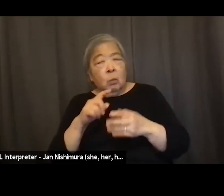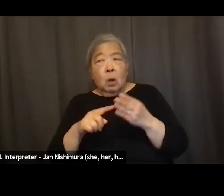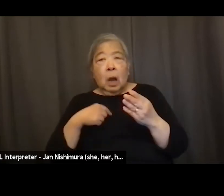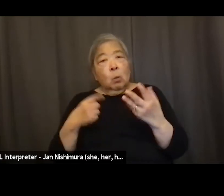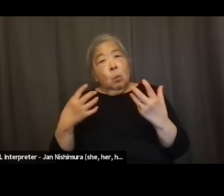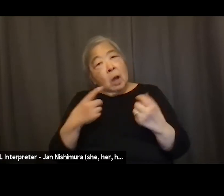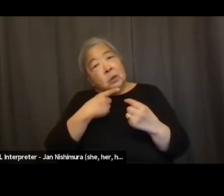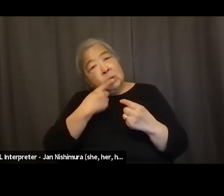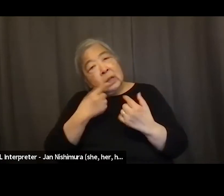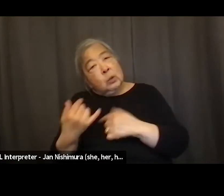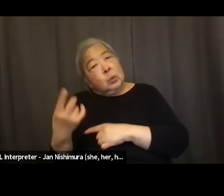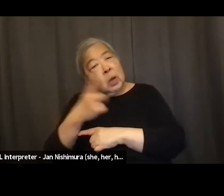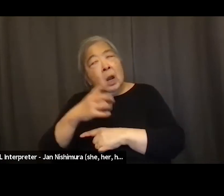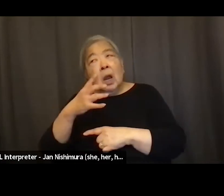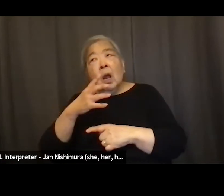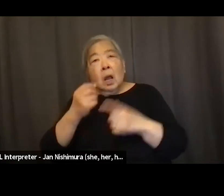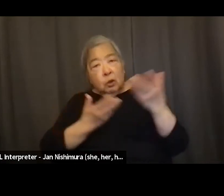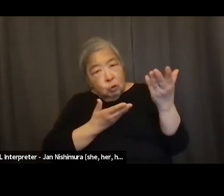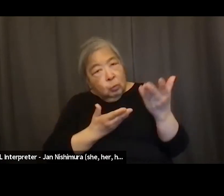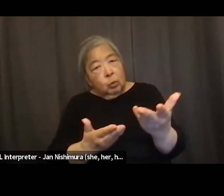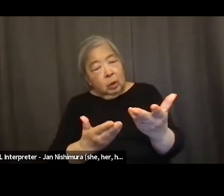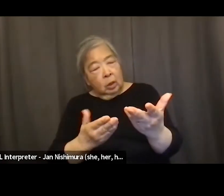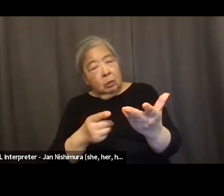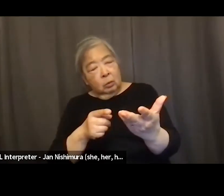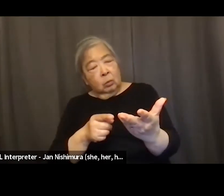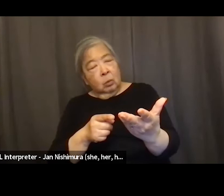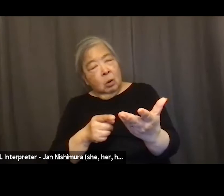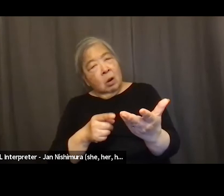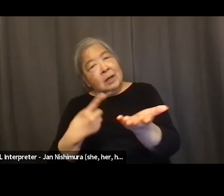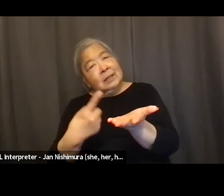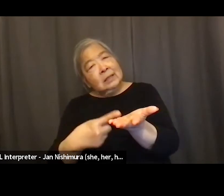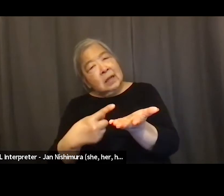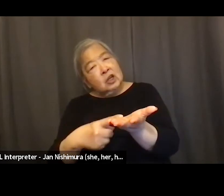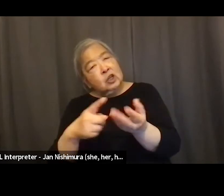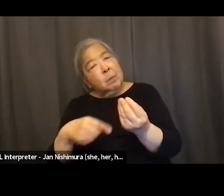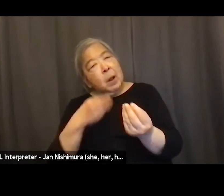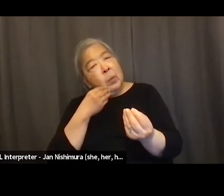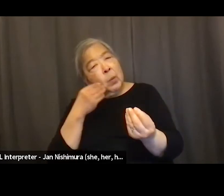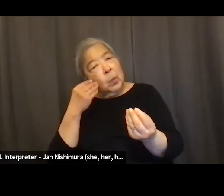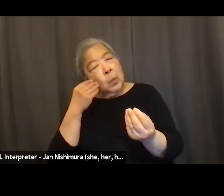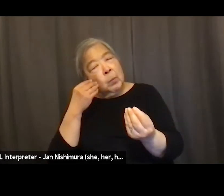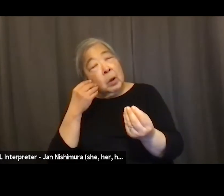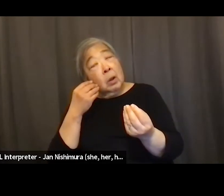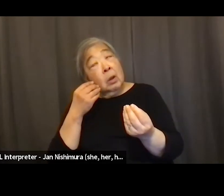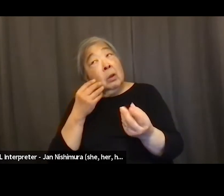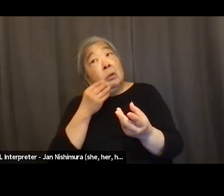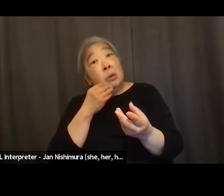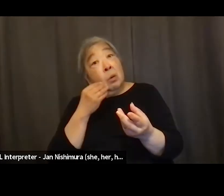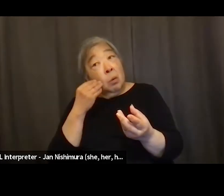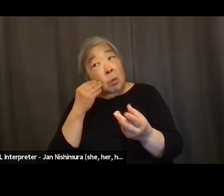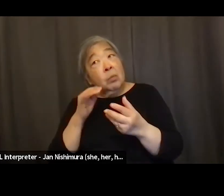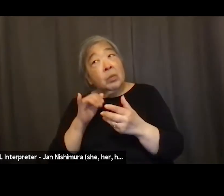to say today, and to bring this into a kind of discussion of the home, which picks up quite